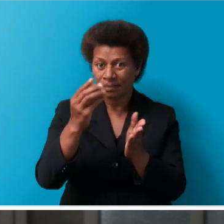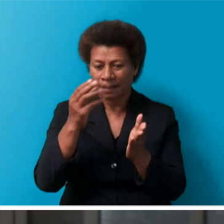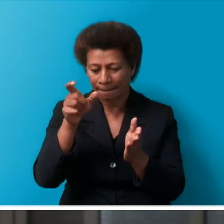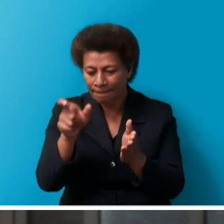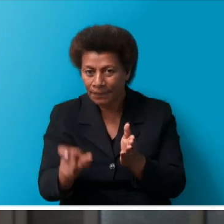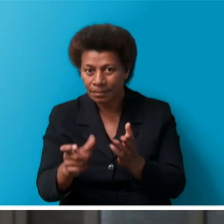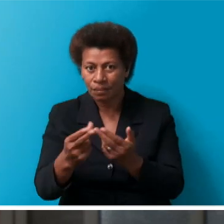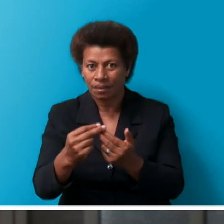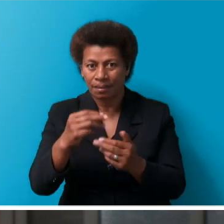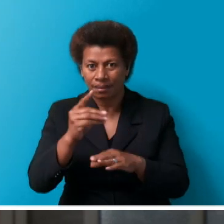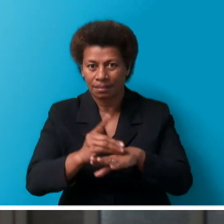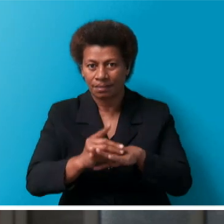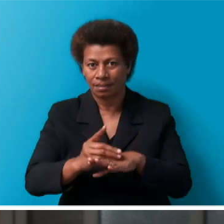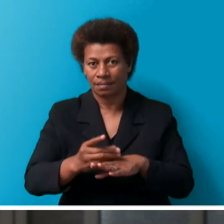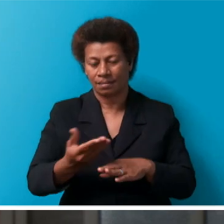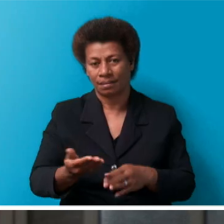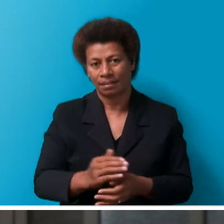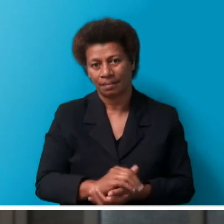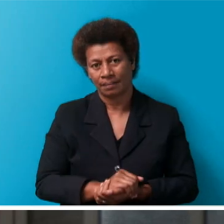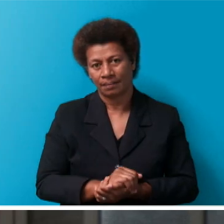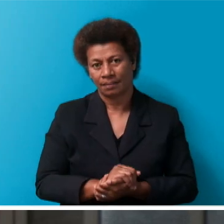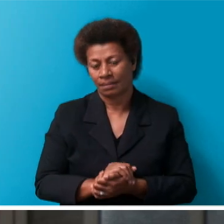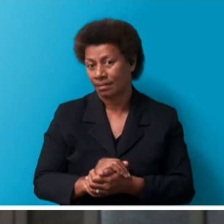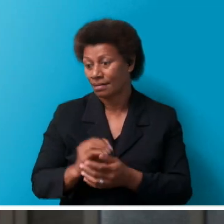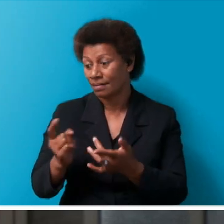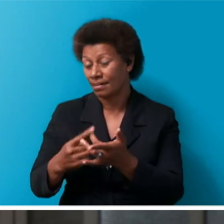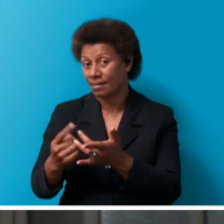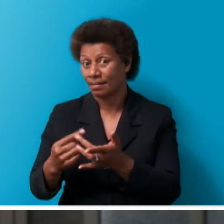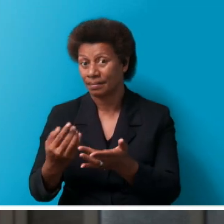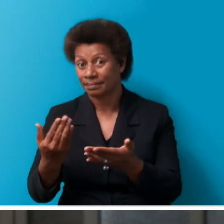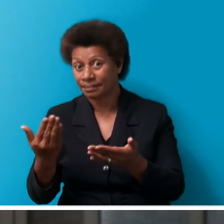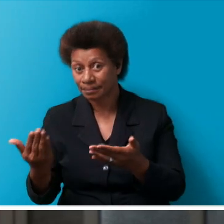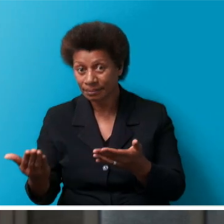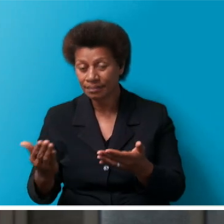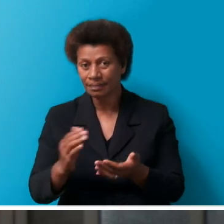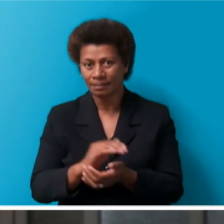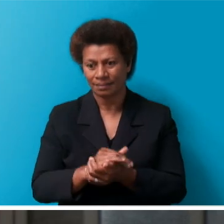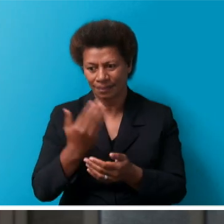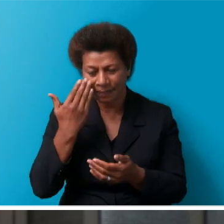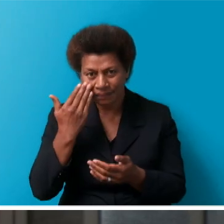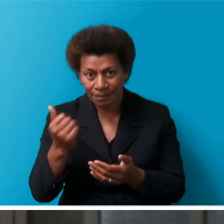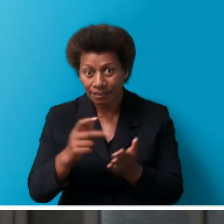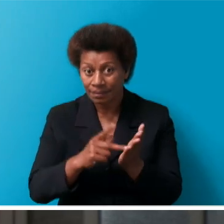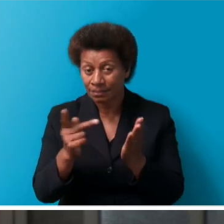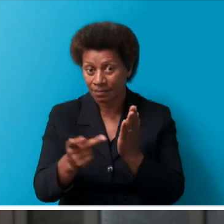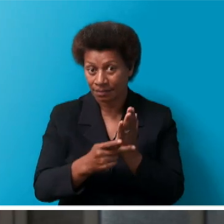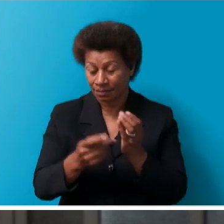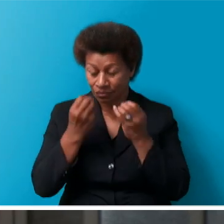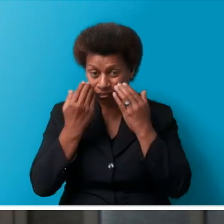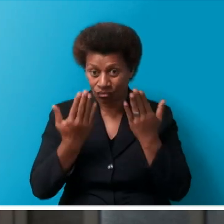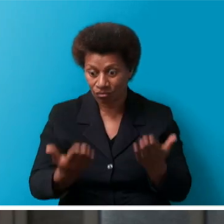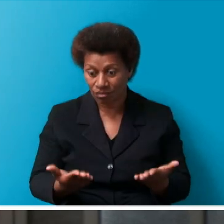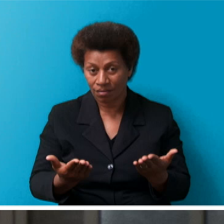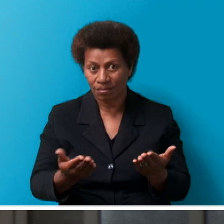disability. Contrary to the rhetoric from the other side, the preliminary findings for these programs indicate that there has been